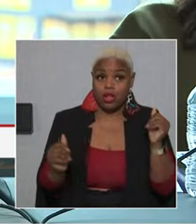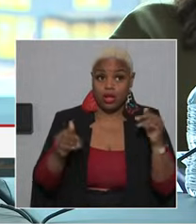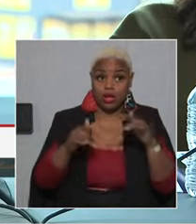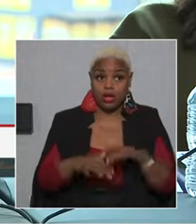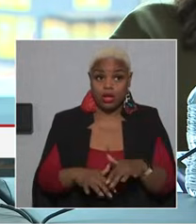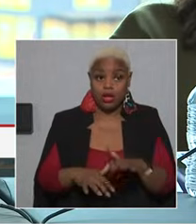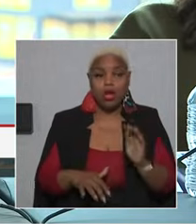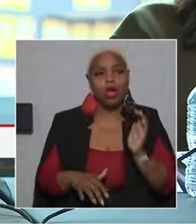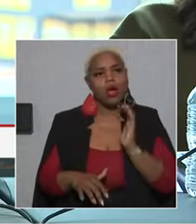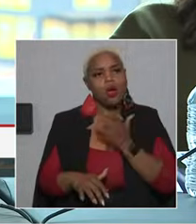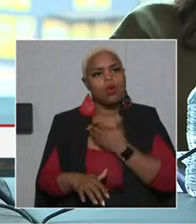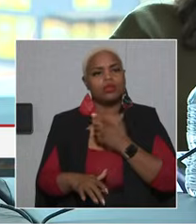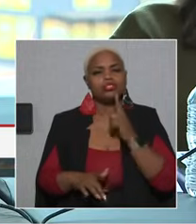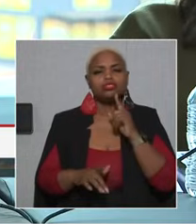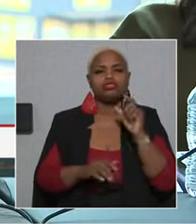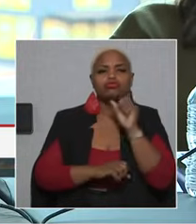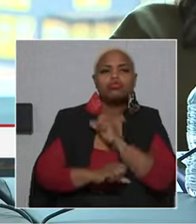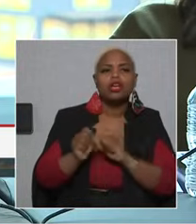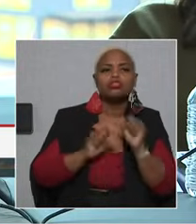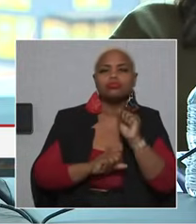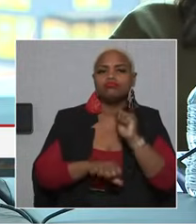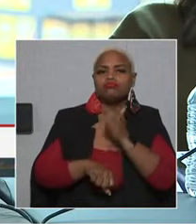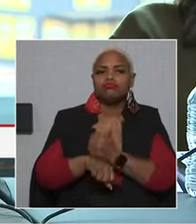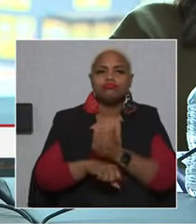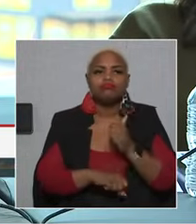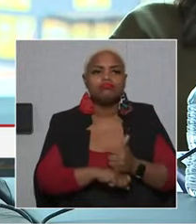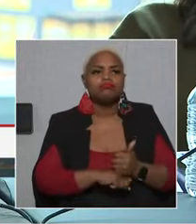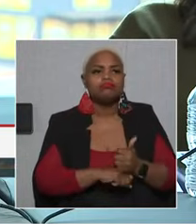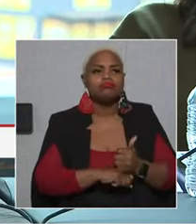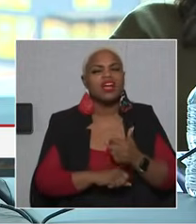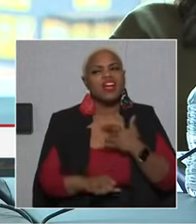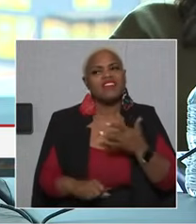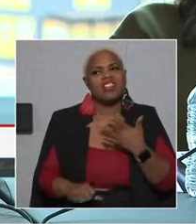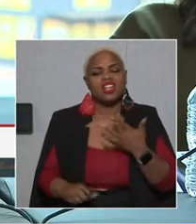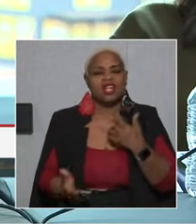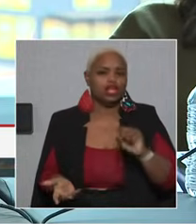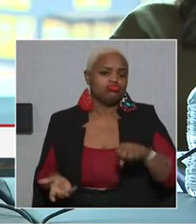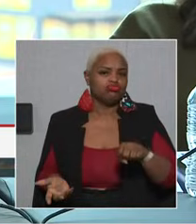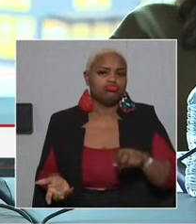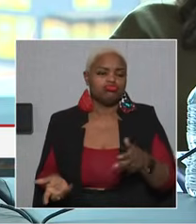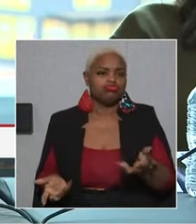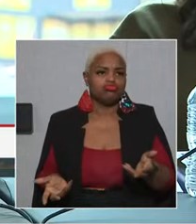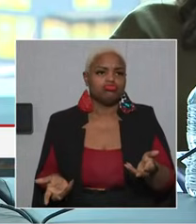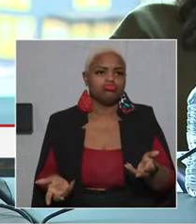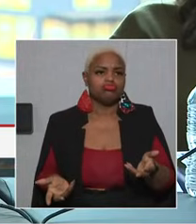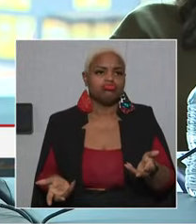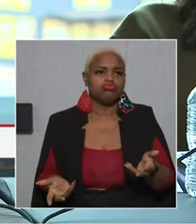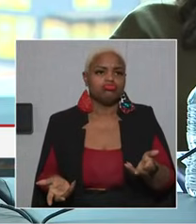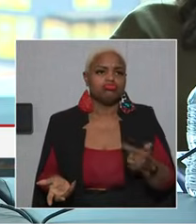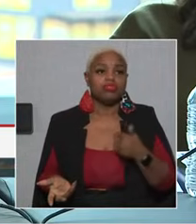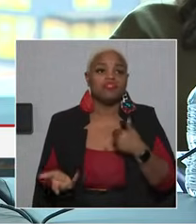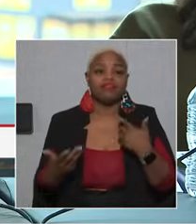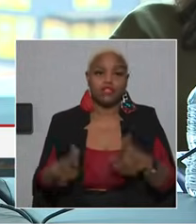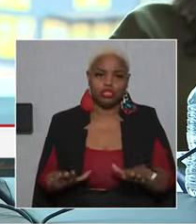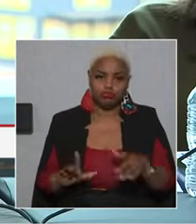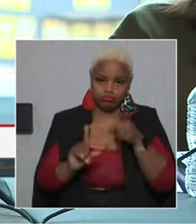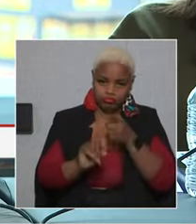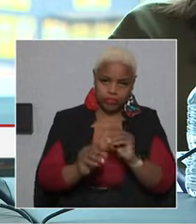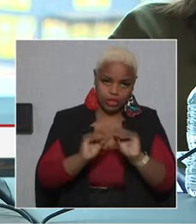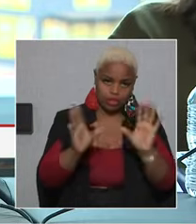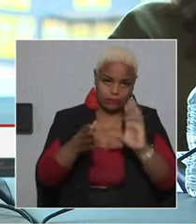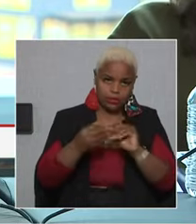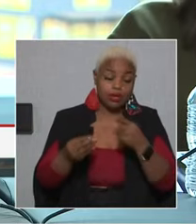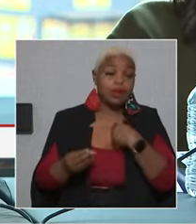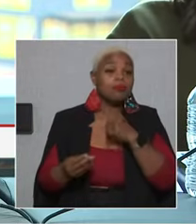right now, I mean, I think we've said it a lot, that we do not work with ICE. We do work with our other federal partners,